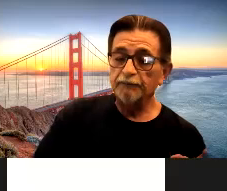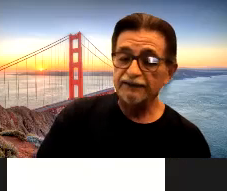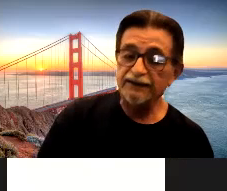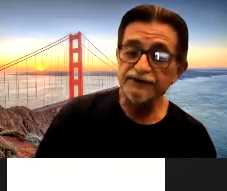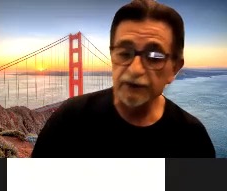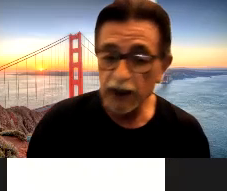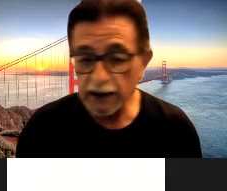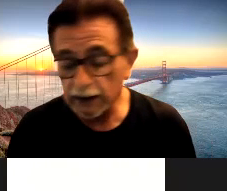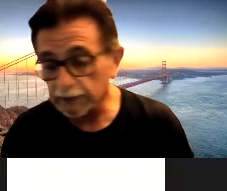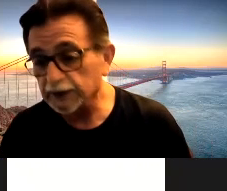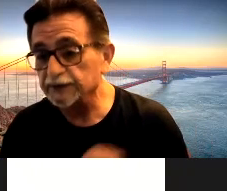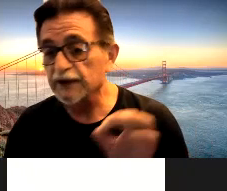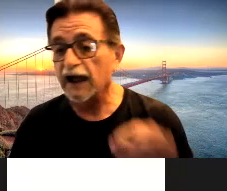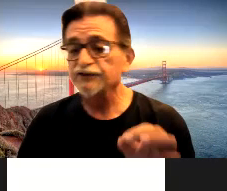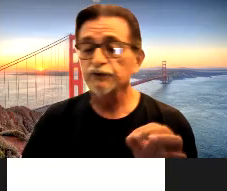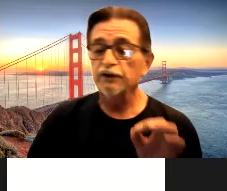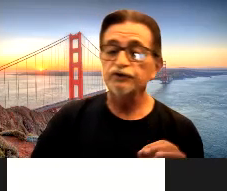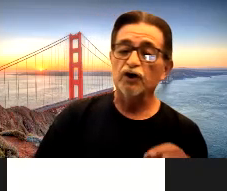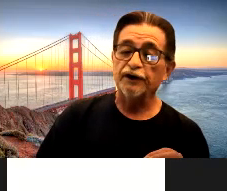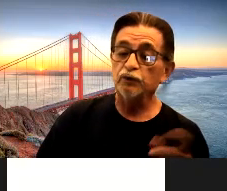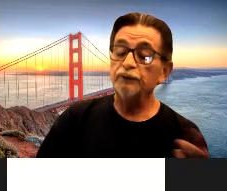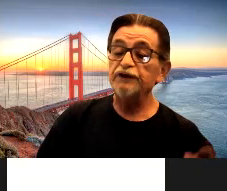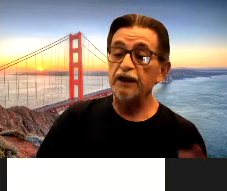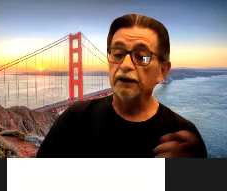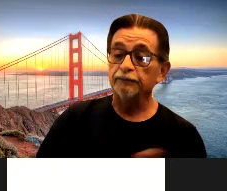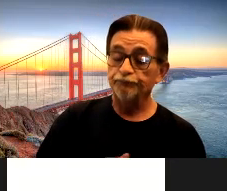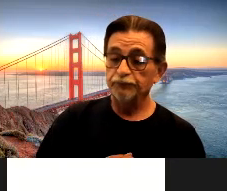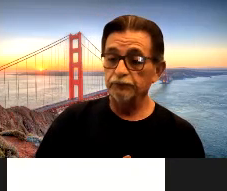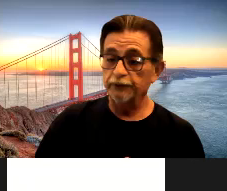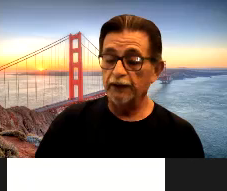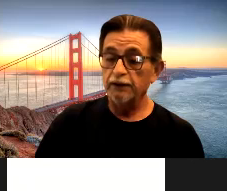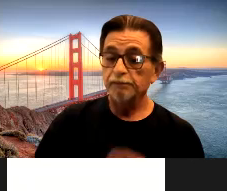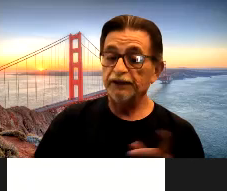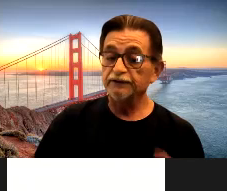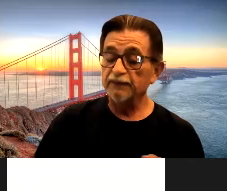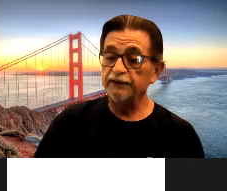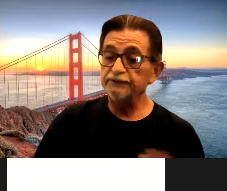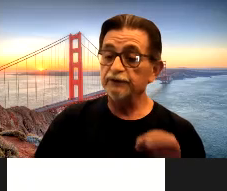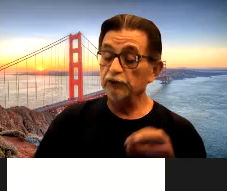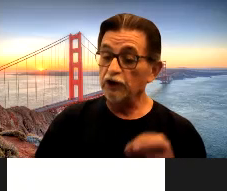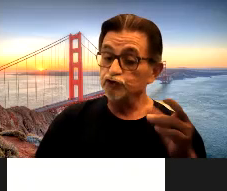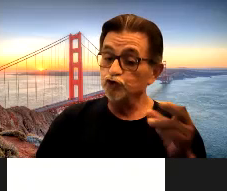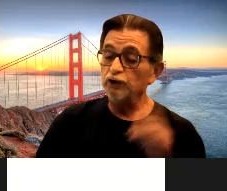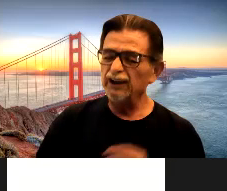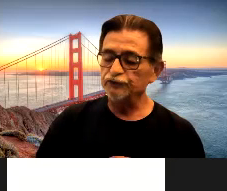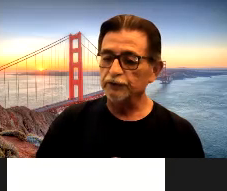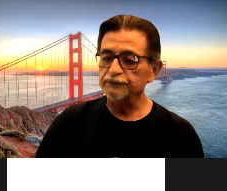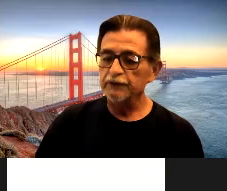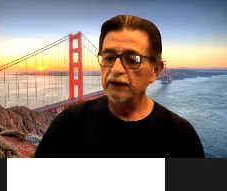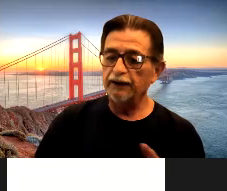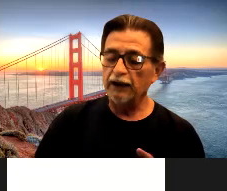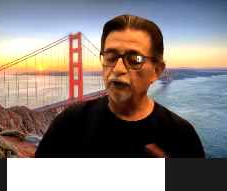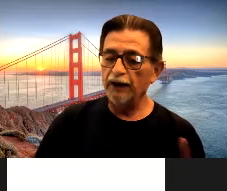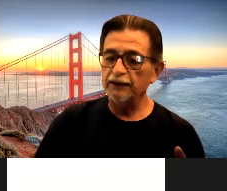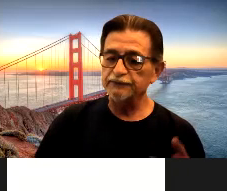the magnesium ion is isoelectronic with neon, okay? Because magnesium lost 2